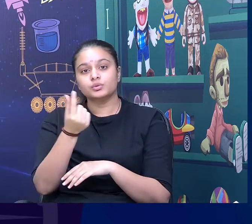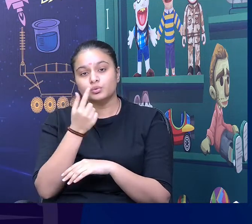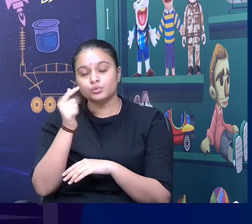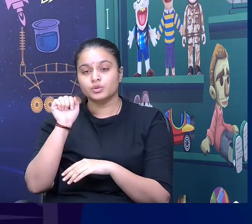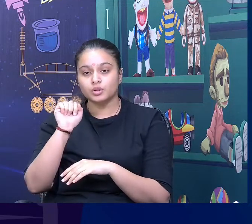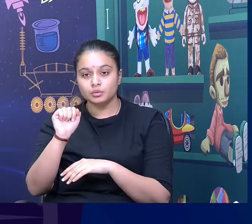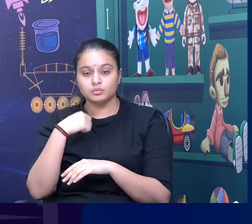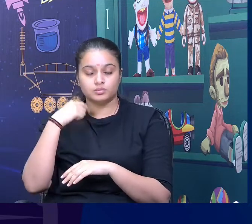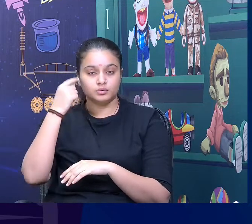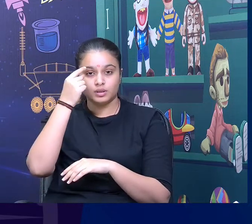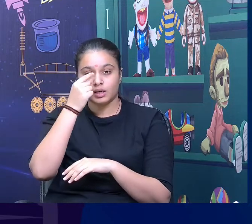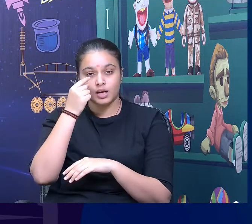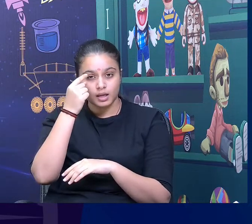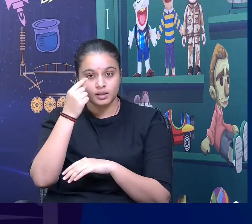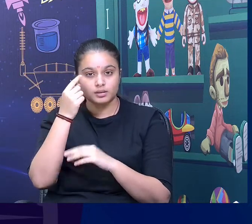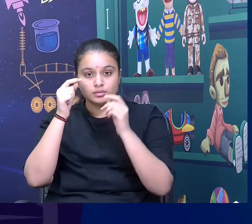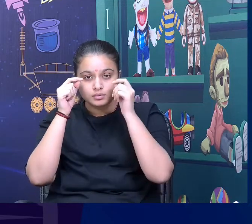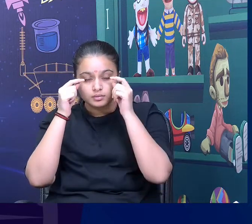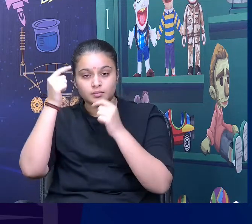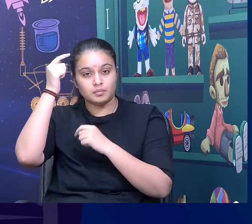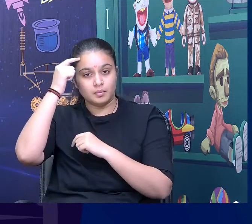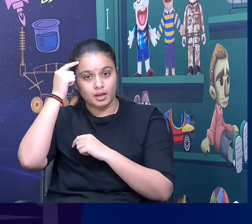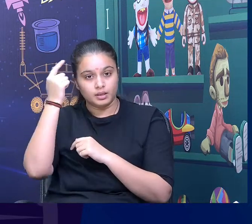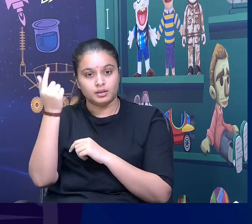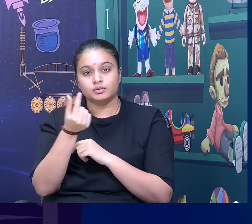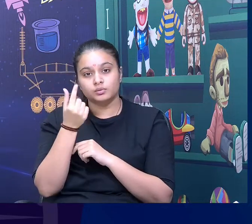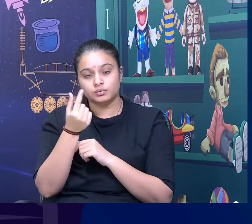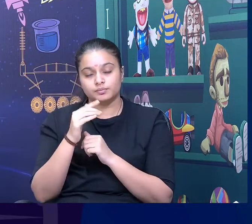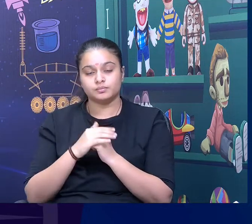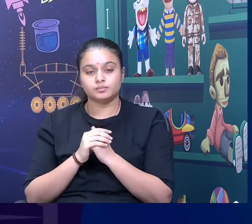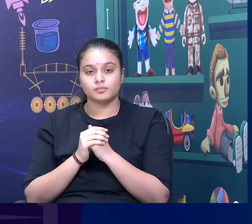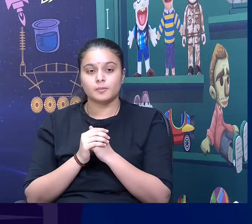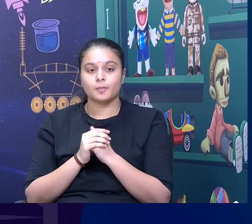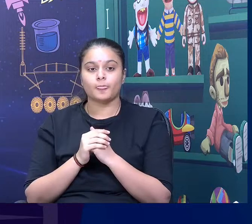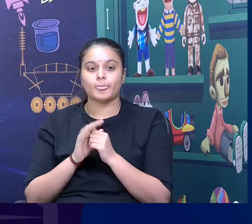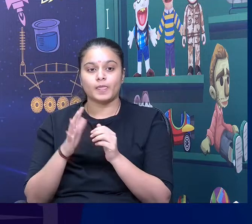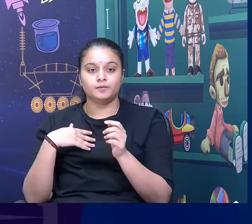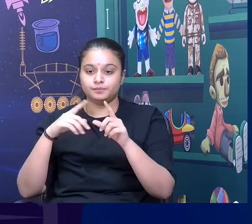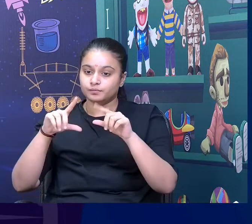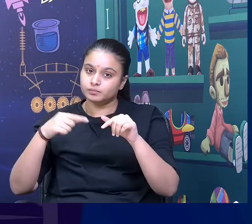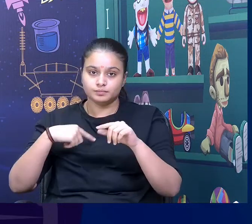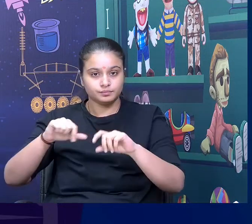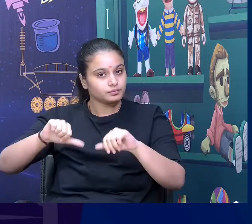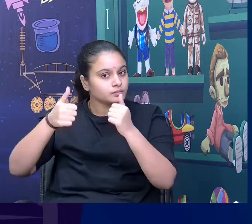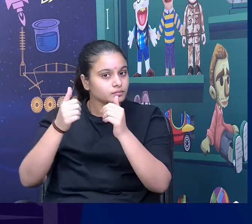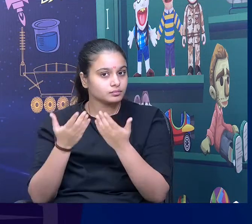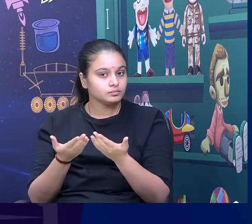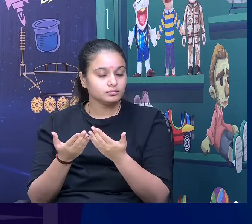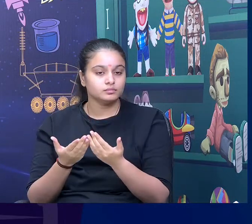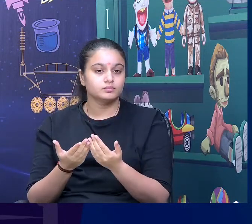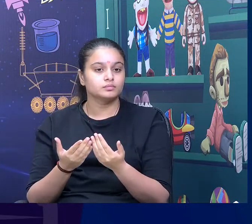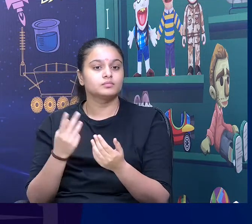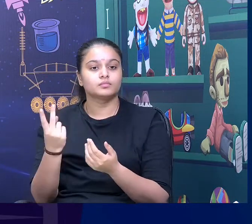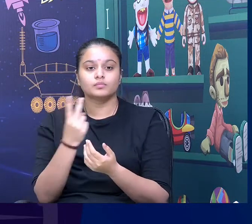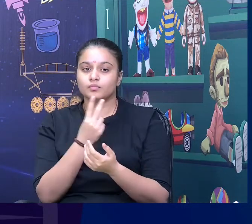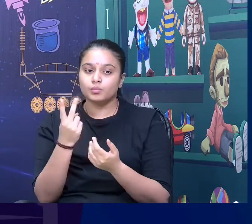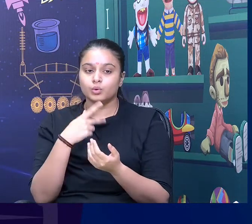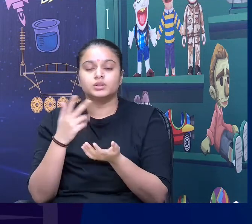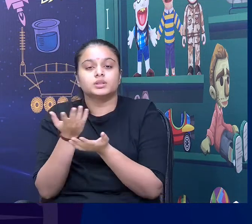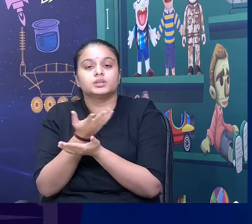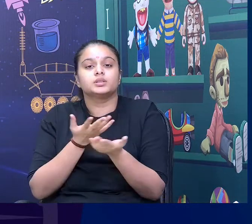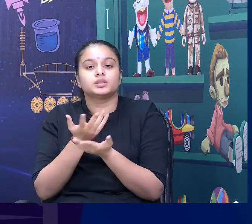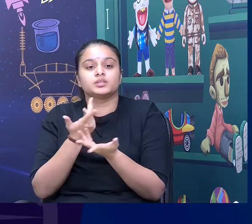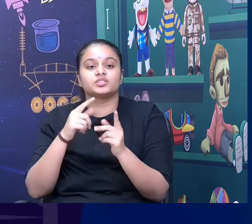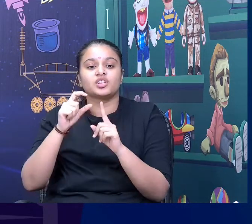his eyes, constantly using his mind, and the meeting was successful. Then both of them